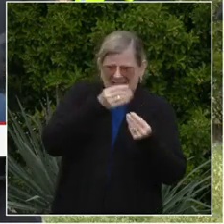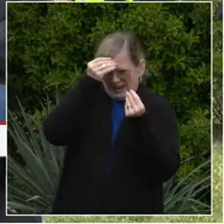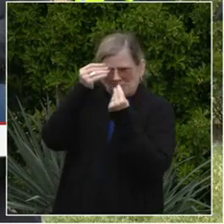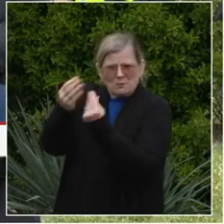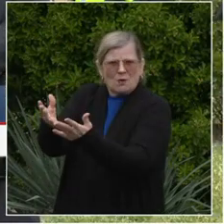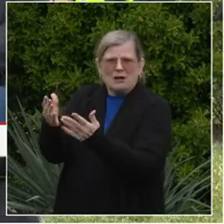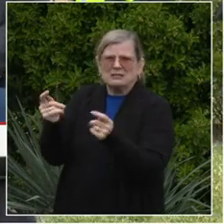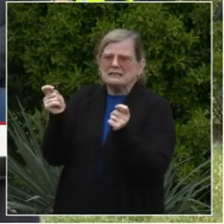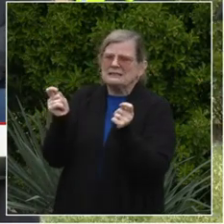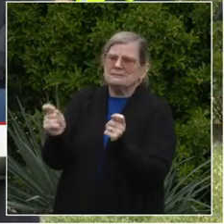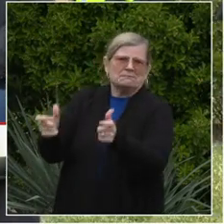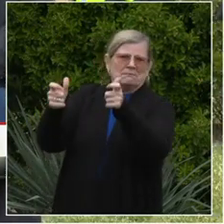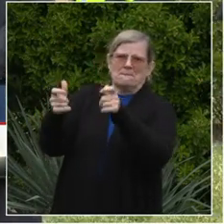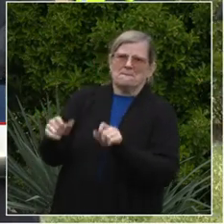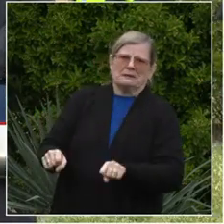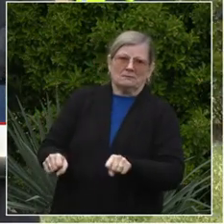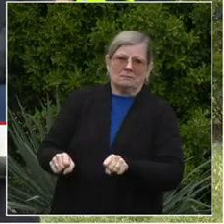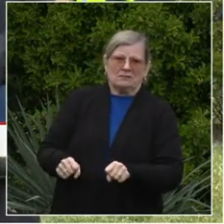may earn up to